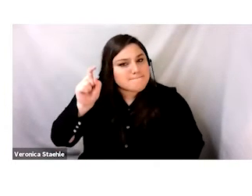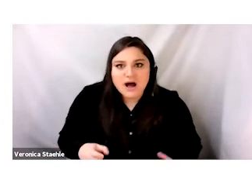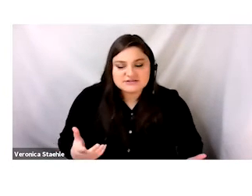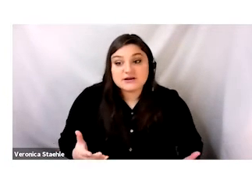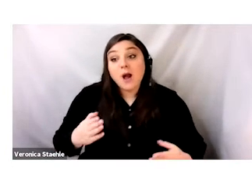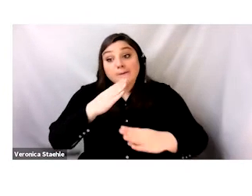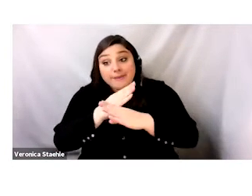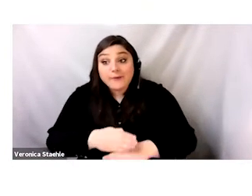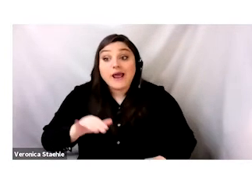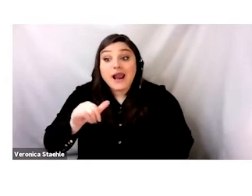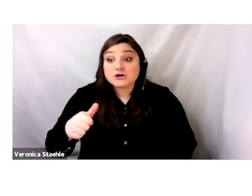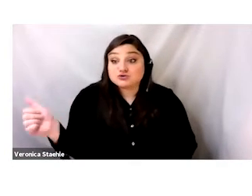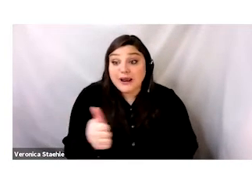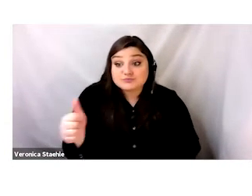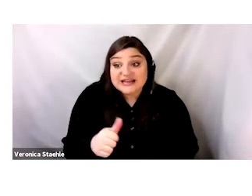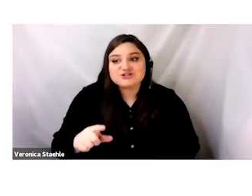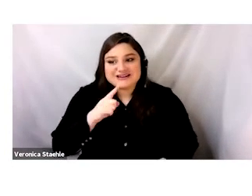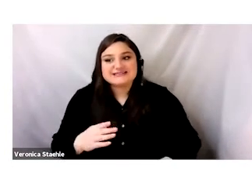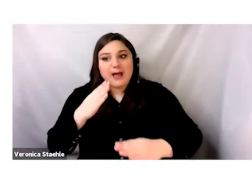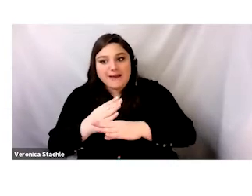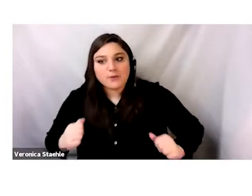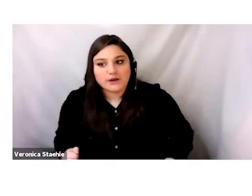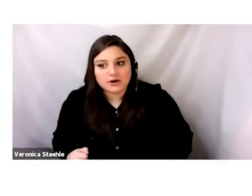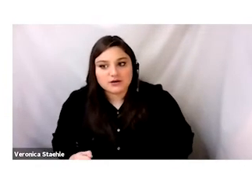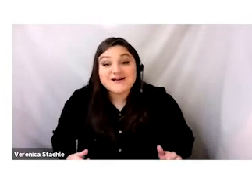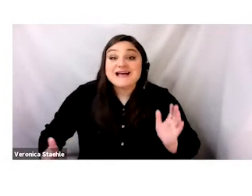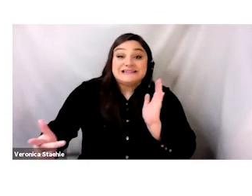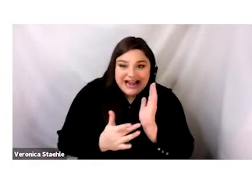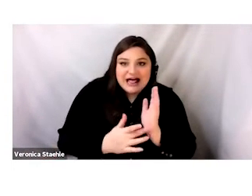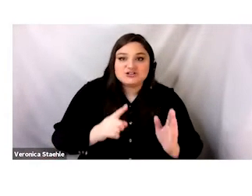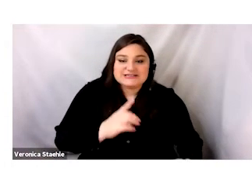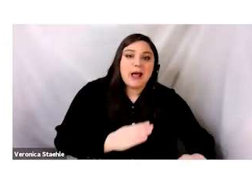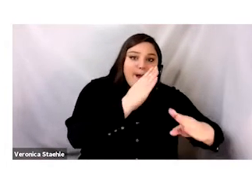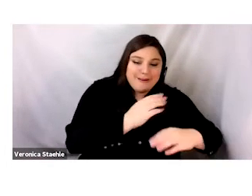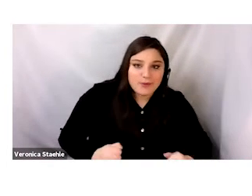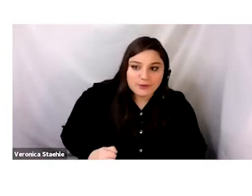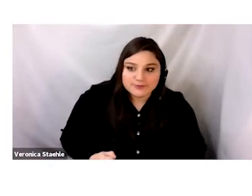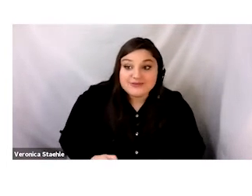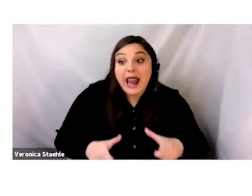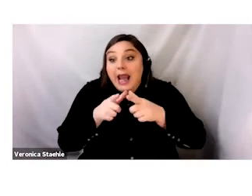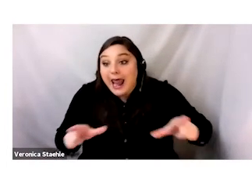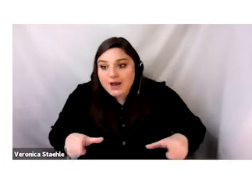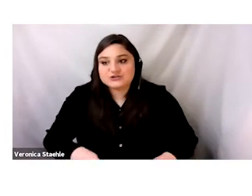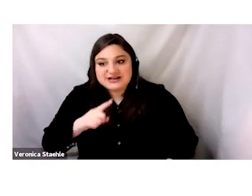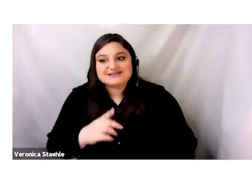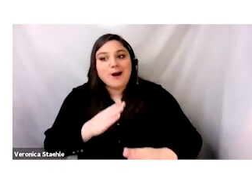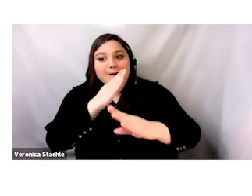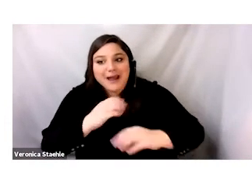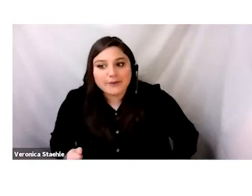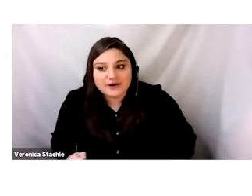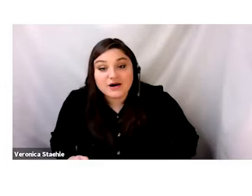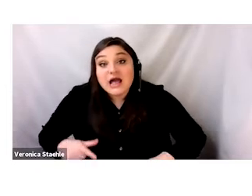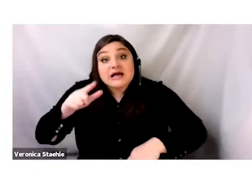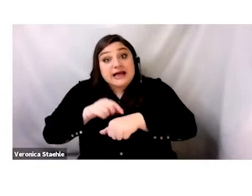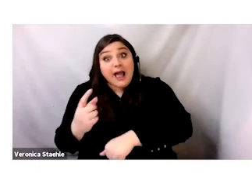like transportation, technology, language accessibility, childcare access, the time of day